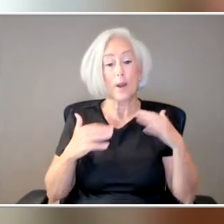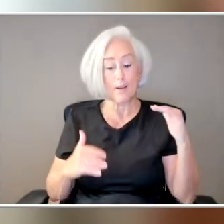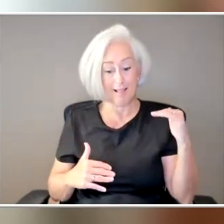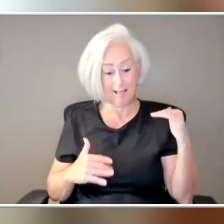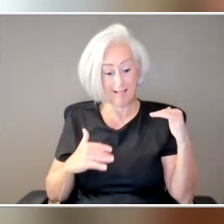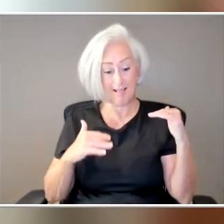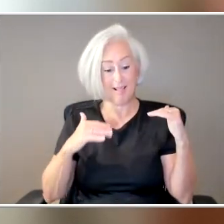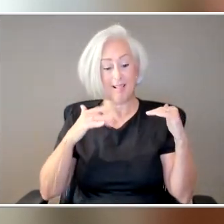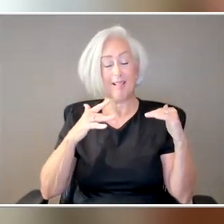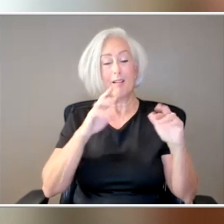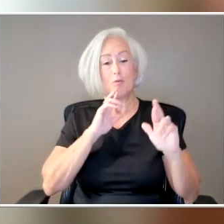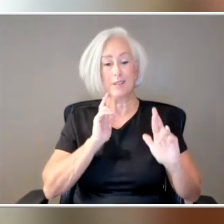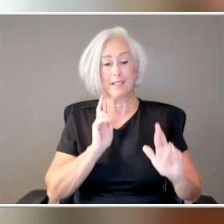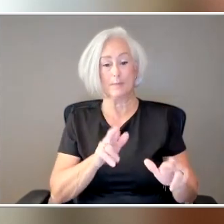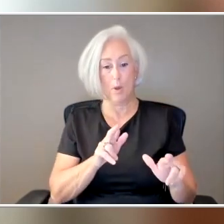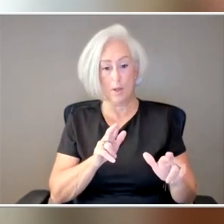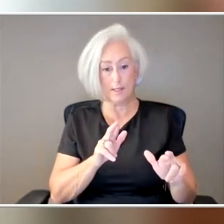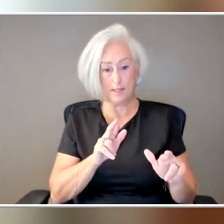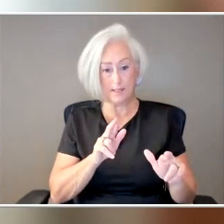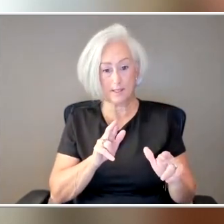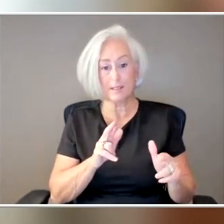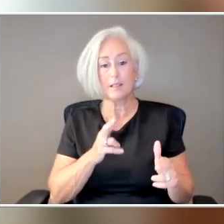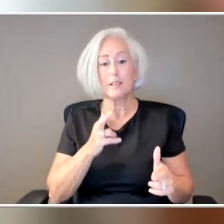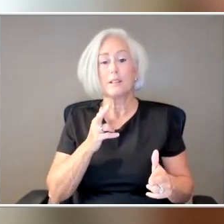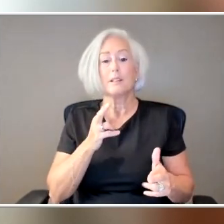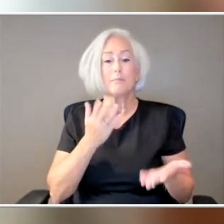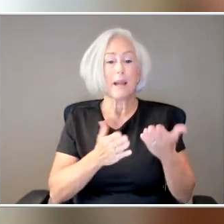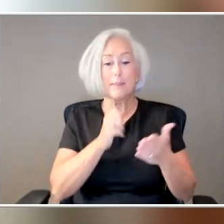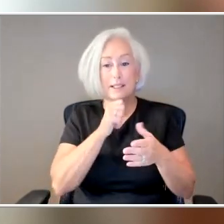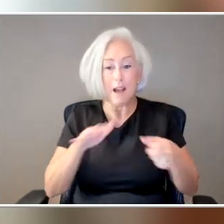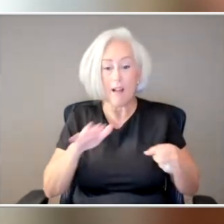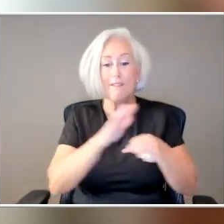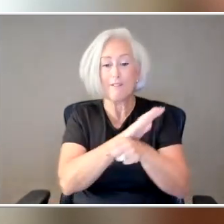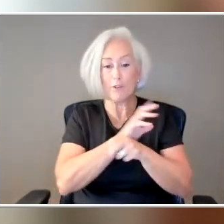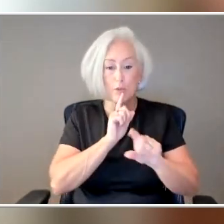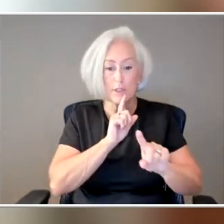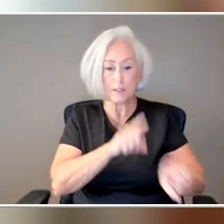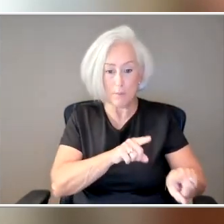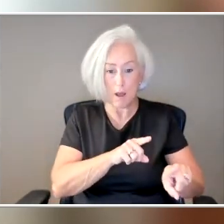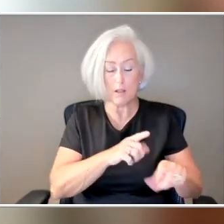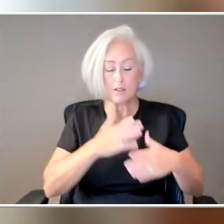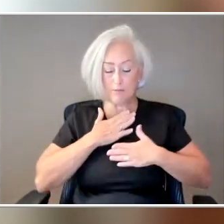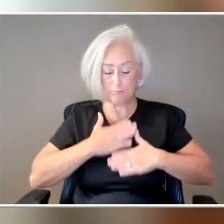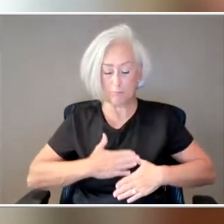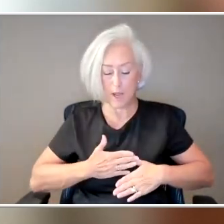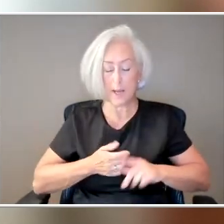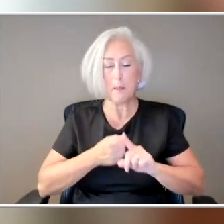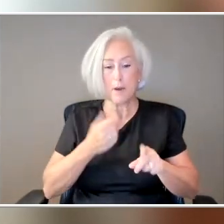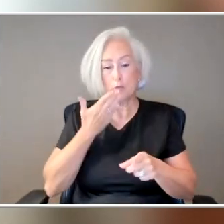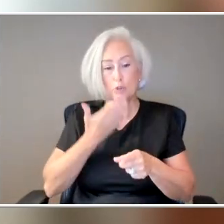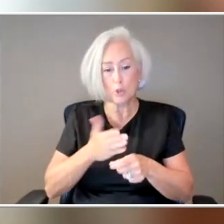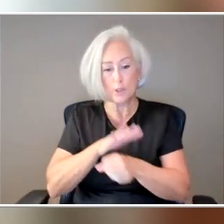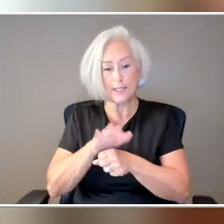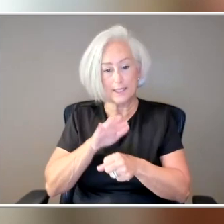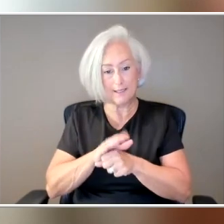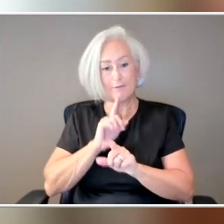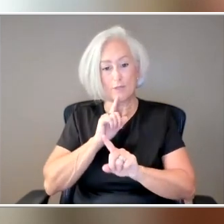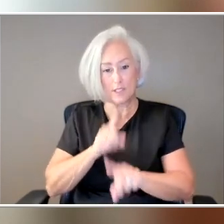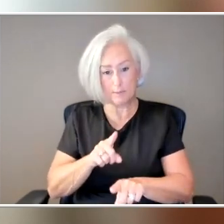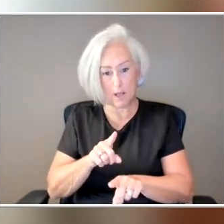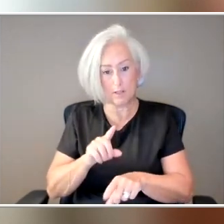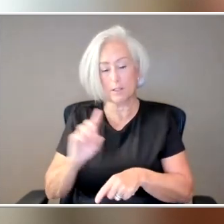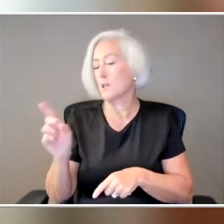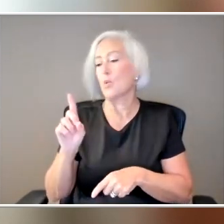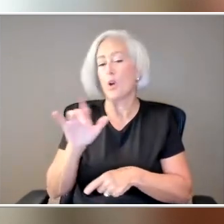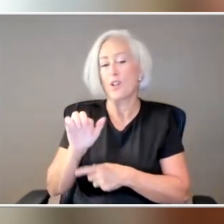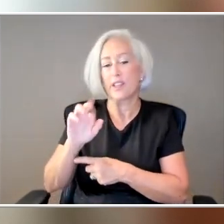response, that may or may not be a complete response, but a good enough response where the cancer itself isn't